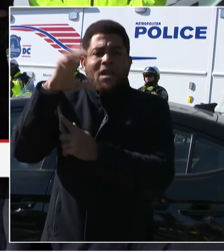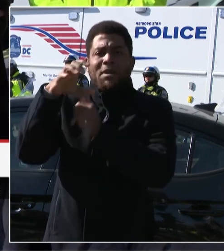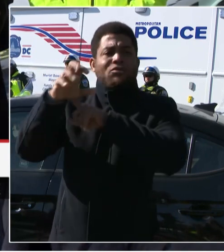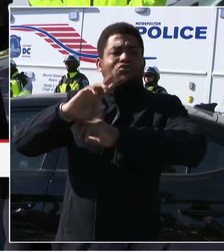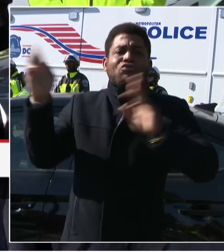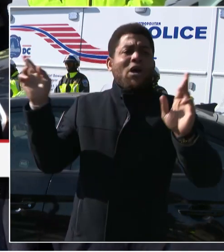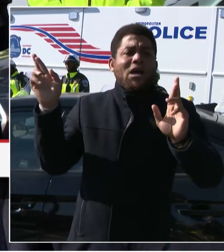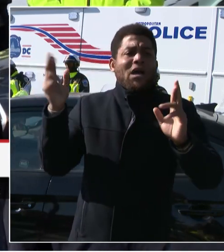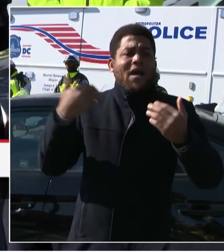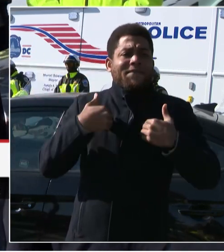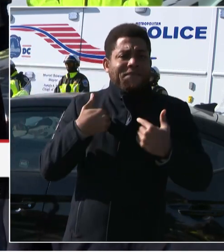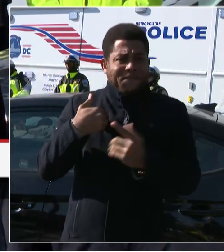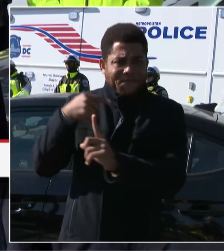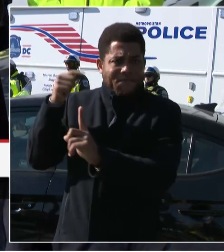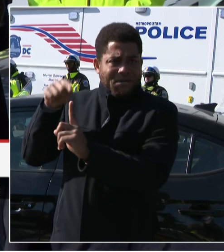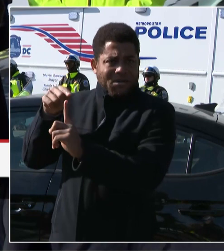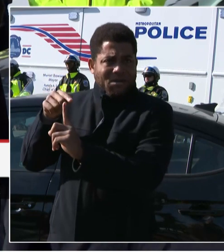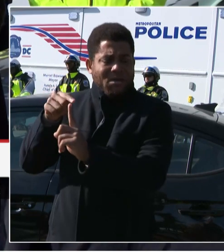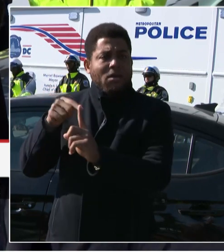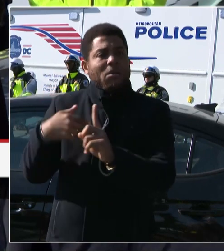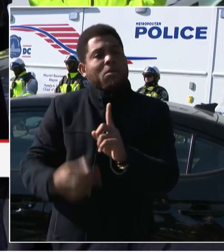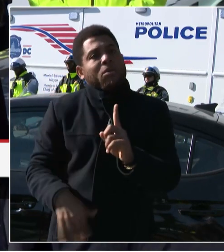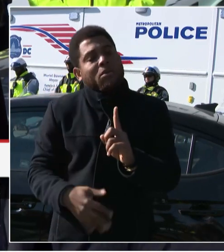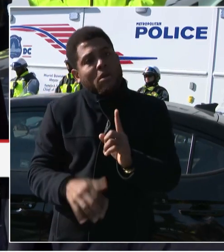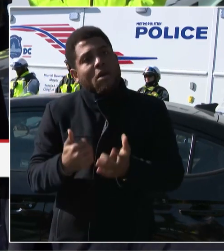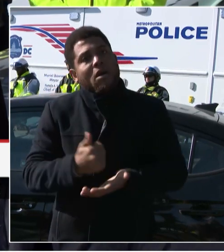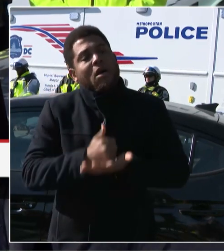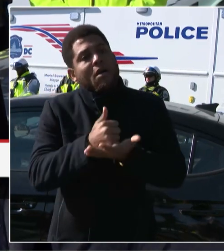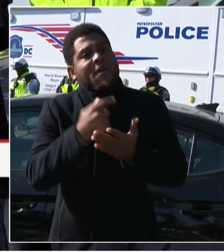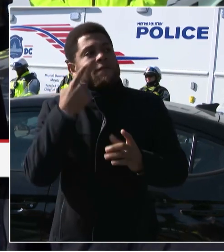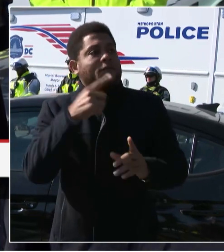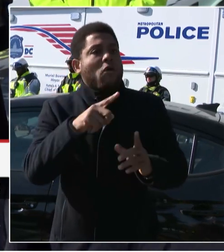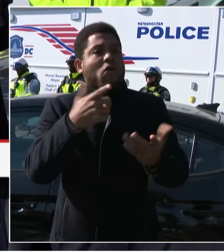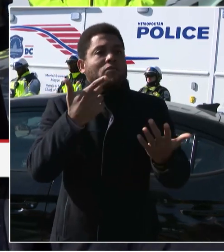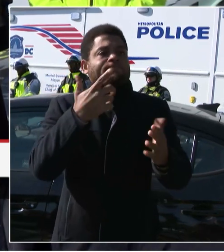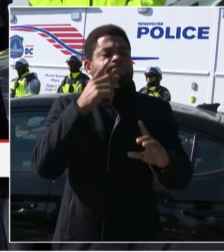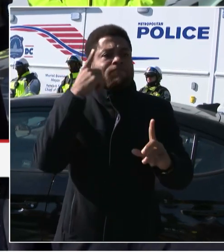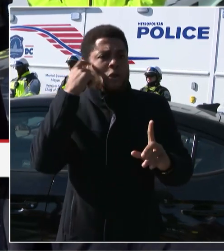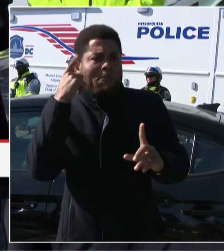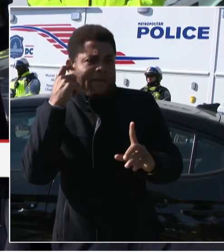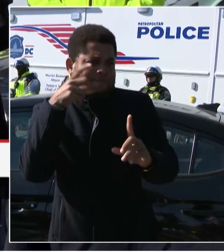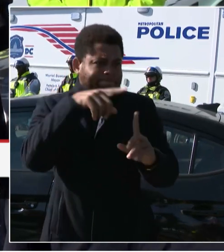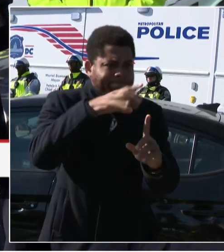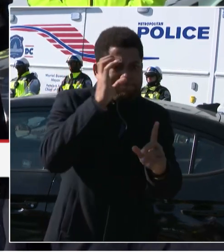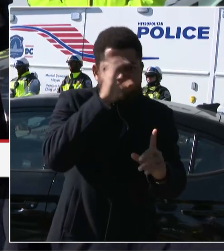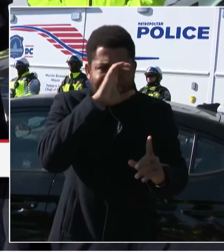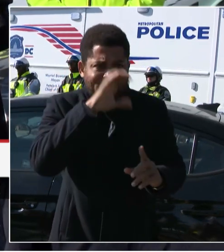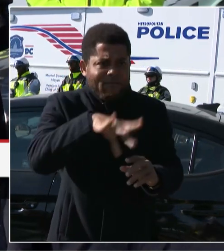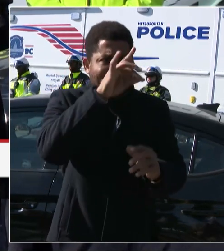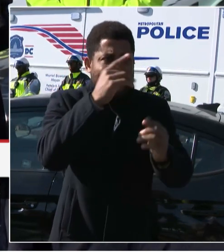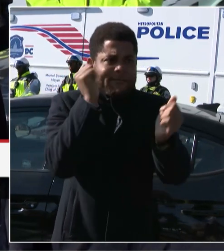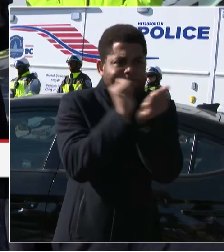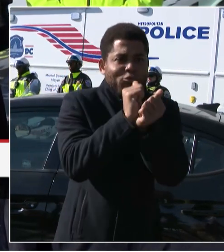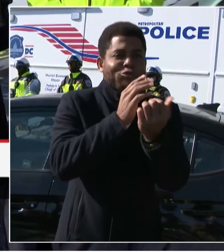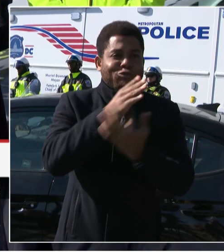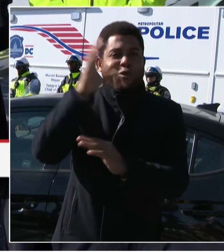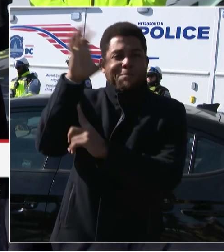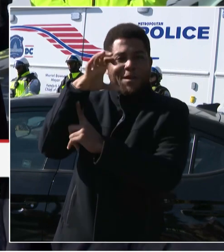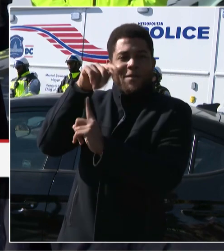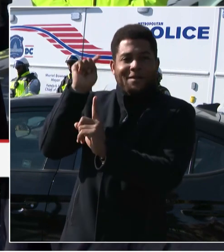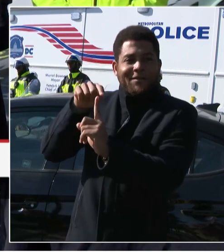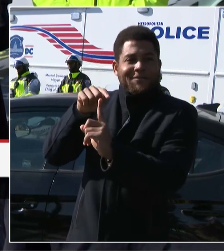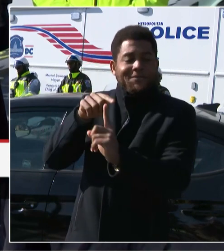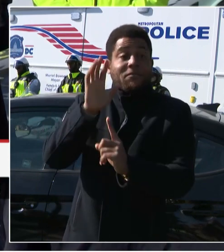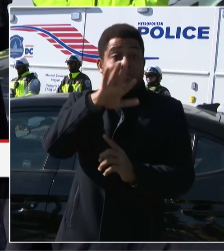our detectives and officers solve those crimes. In the summer, we partnered with Hyundai, and